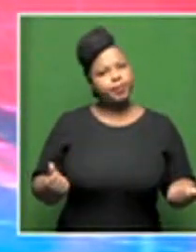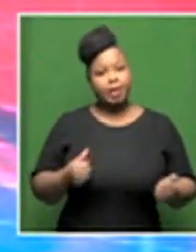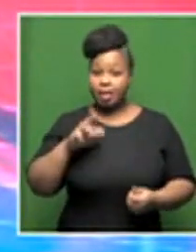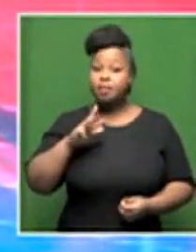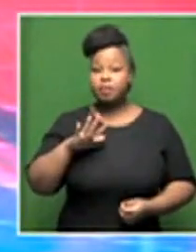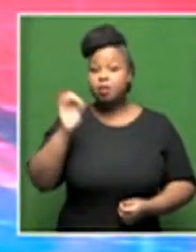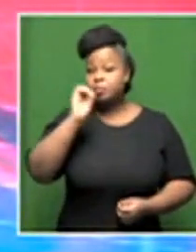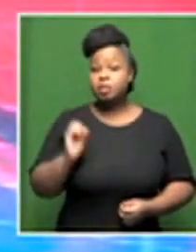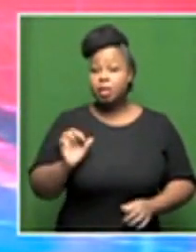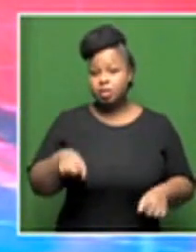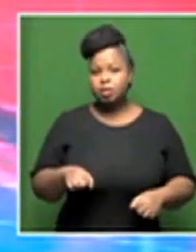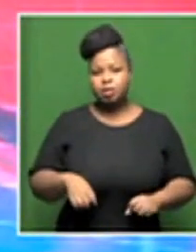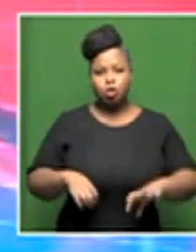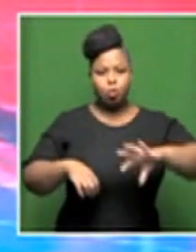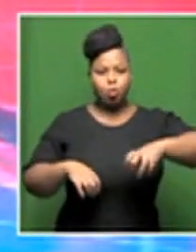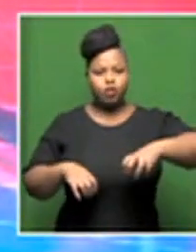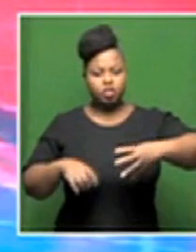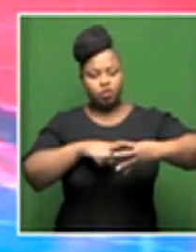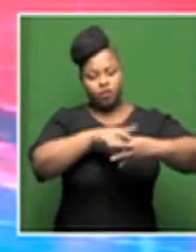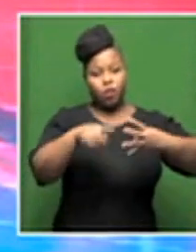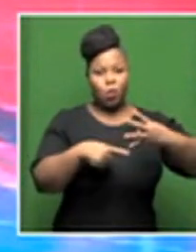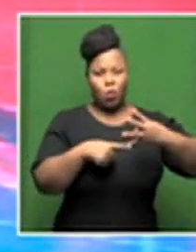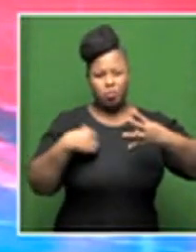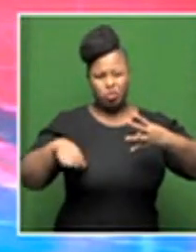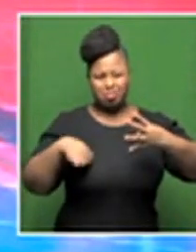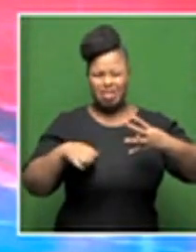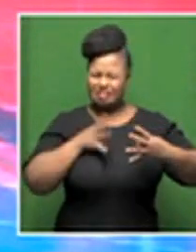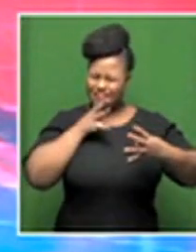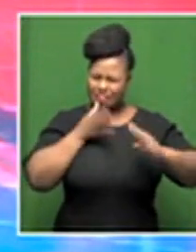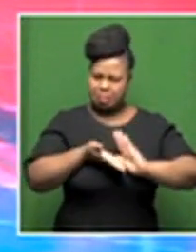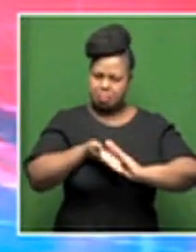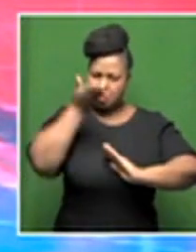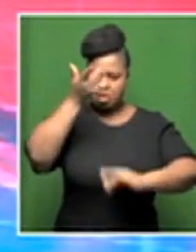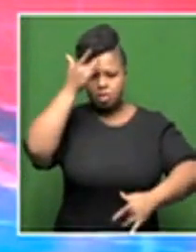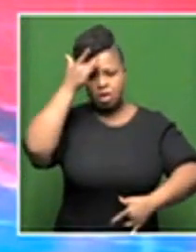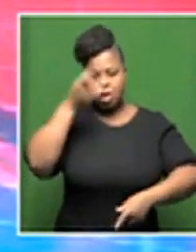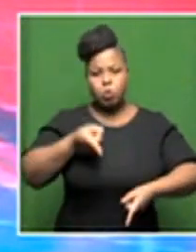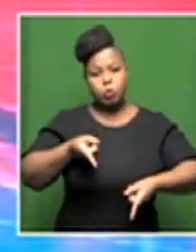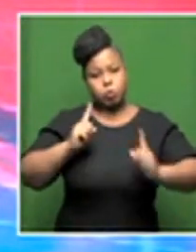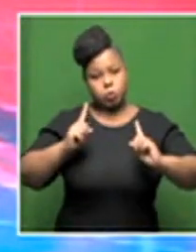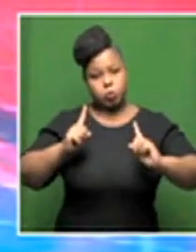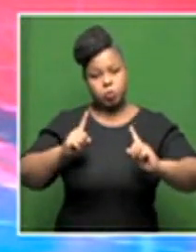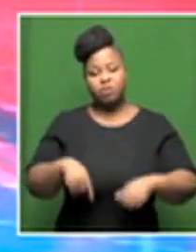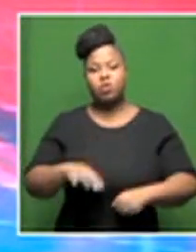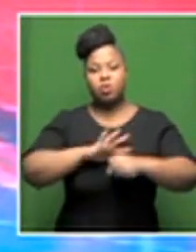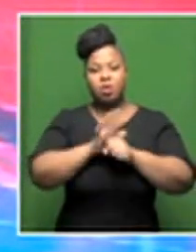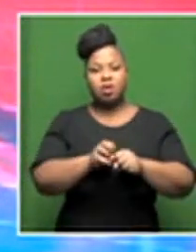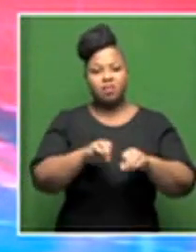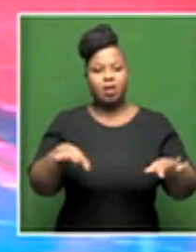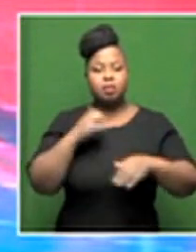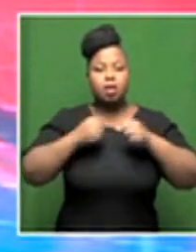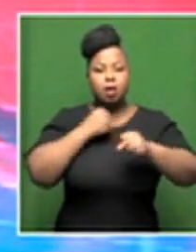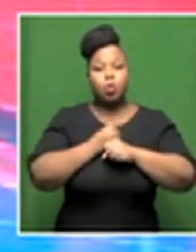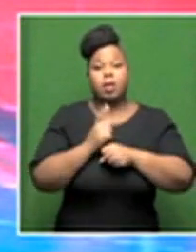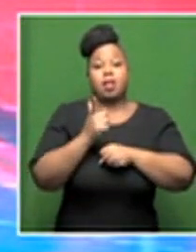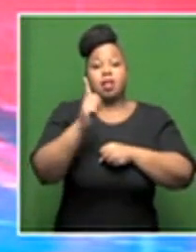95% recovery rate, 4 provinces with big metros continue to record the highest numbers of COVID-19 infections a